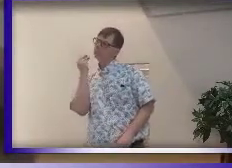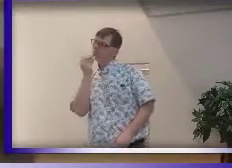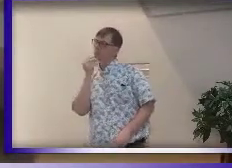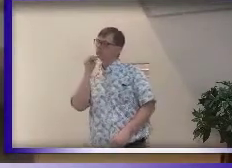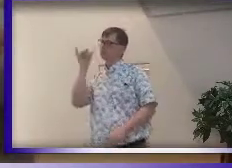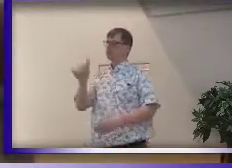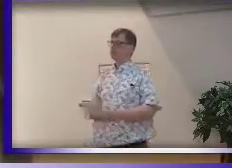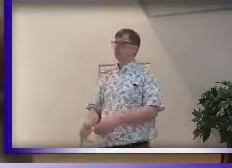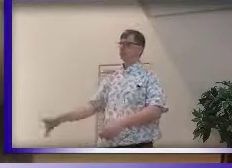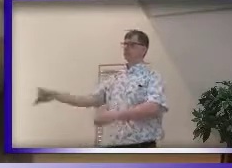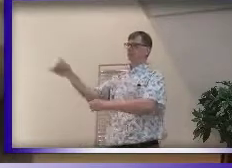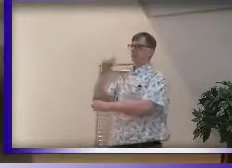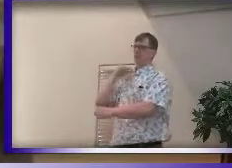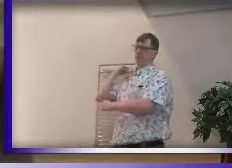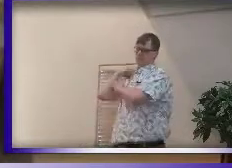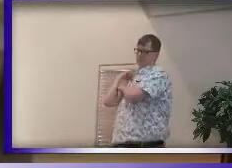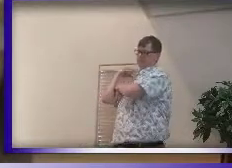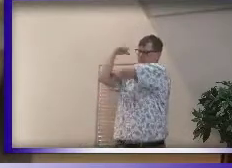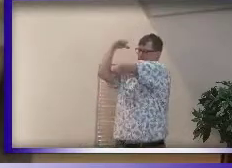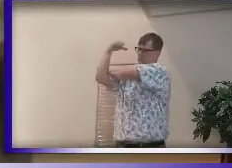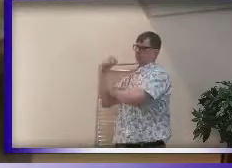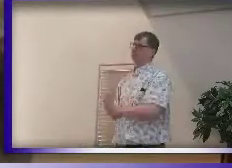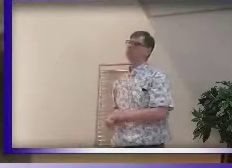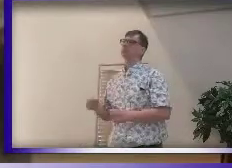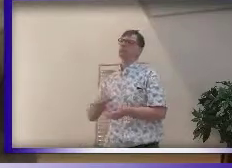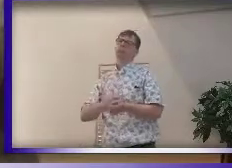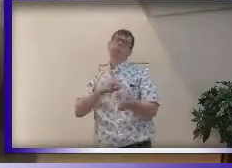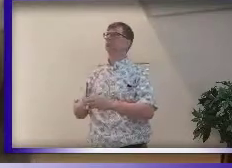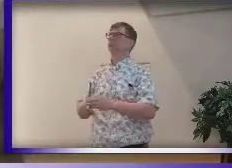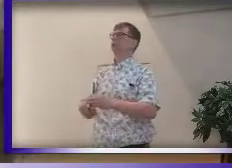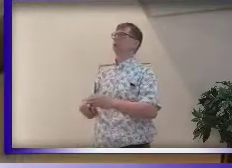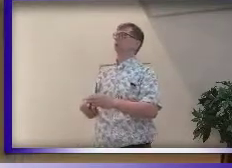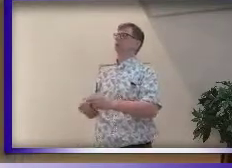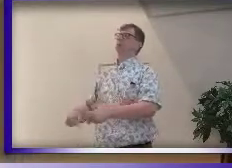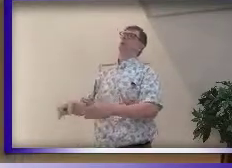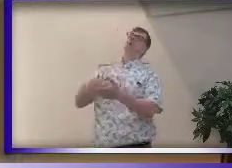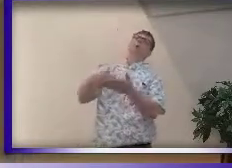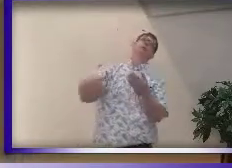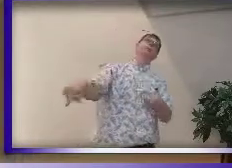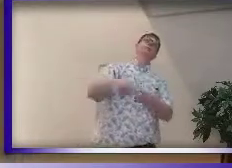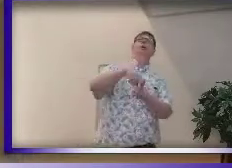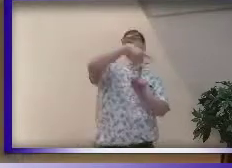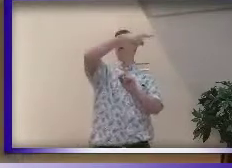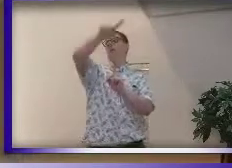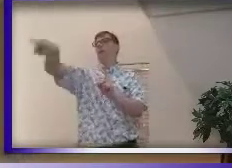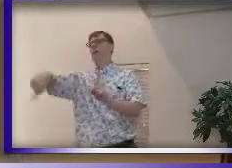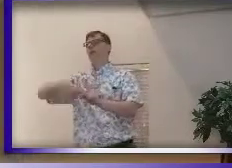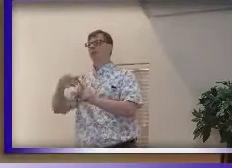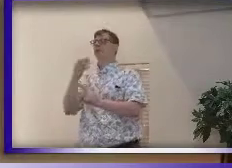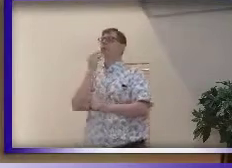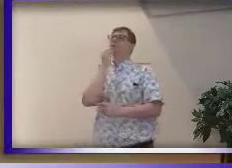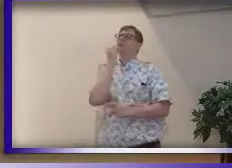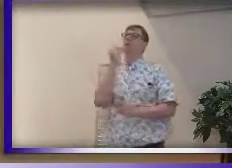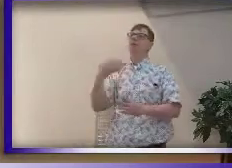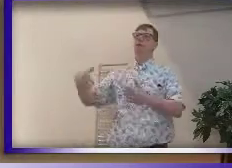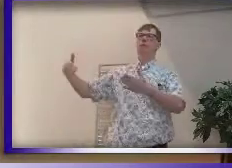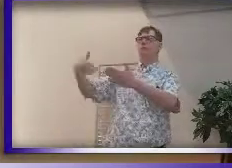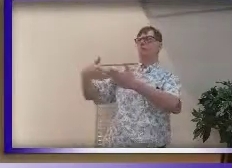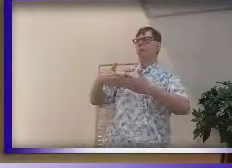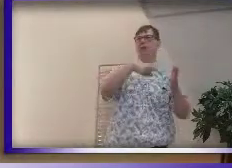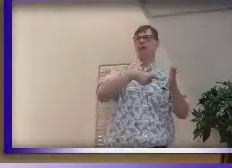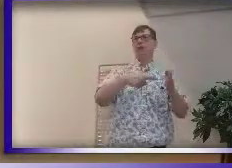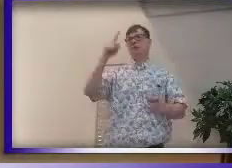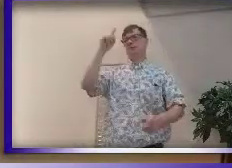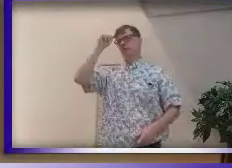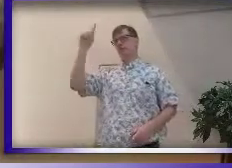young thing moving them for us, there's a great reason not to come to church for young people, to not be